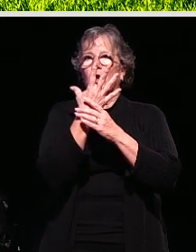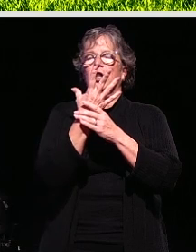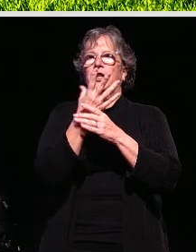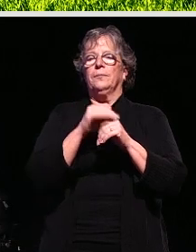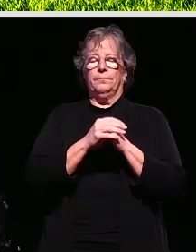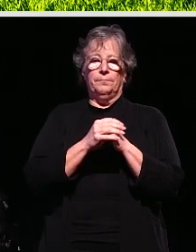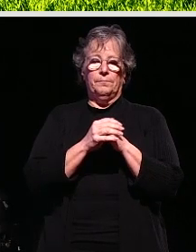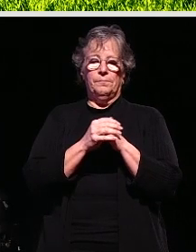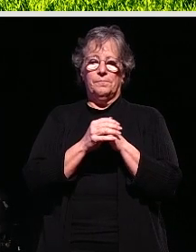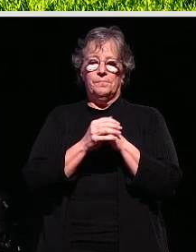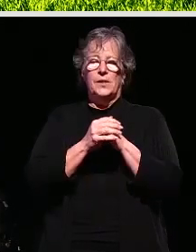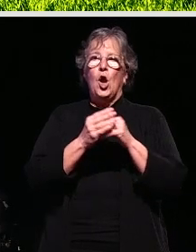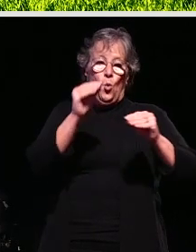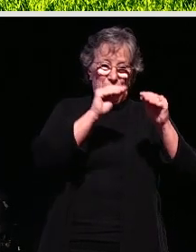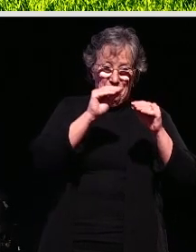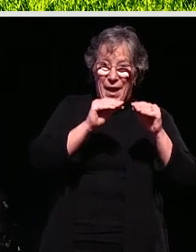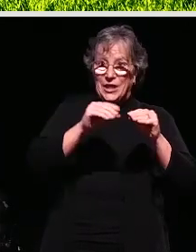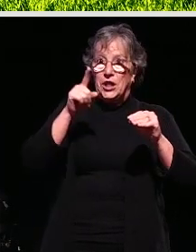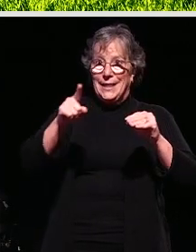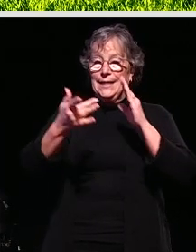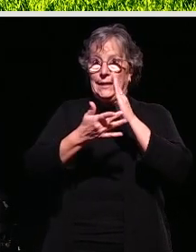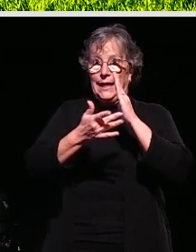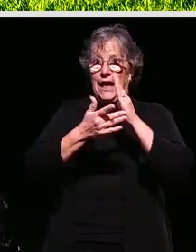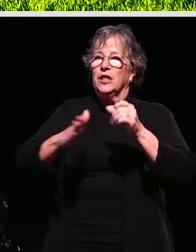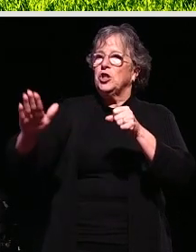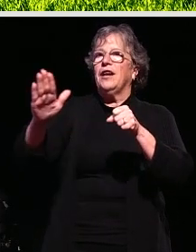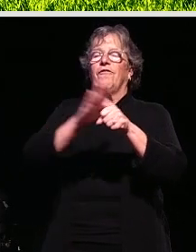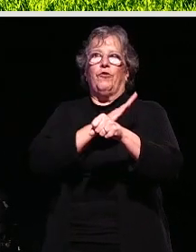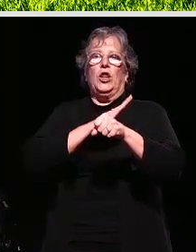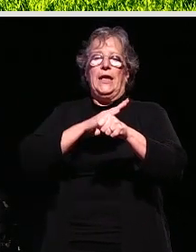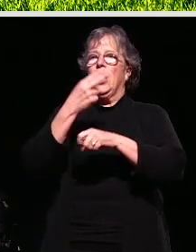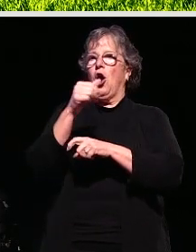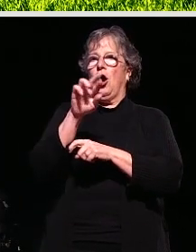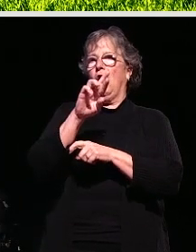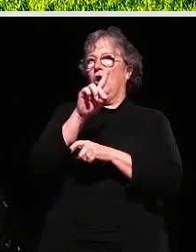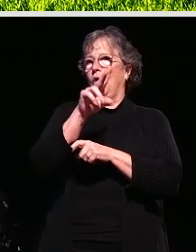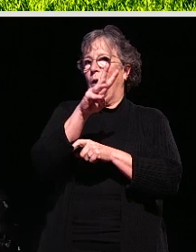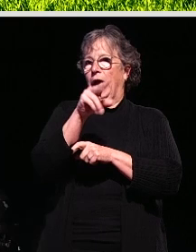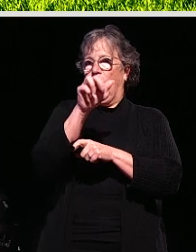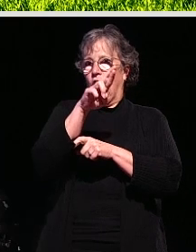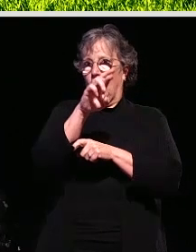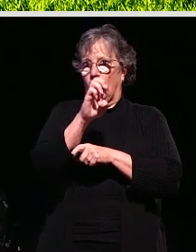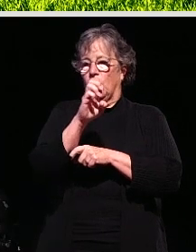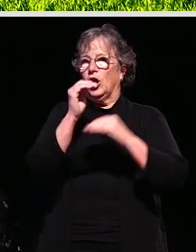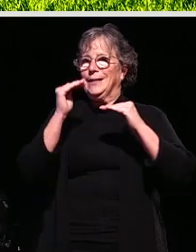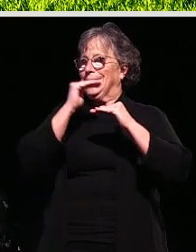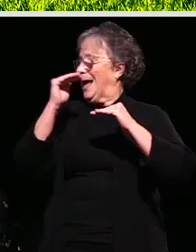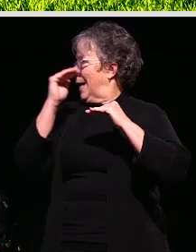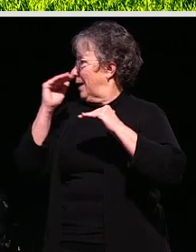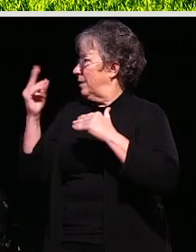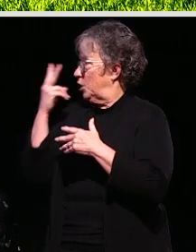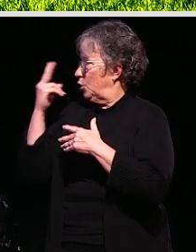We spent a lot of time packaging this core technology into a fully automated hardware stack. Seeds are fed into the hopper you see here, where they travel along